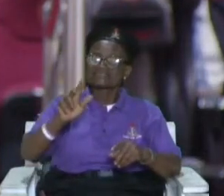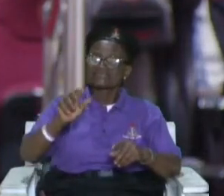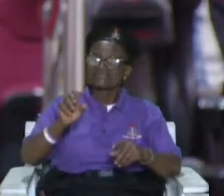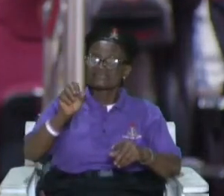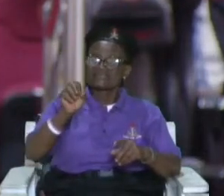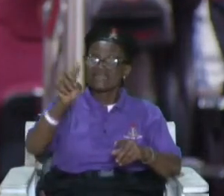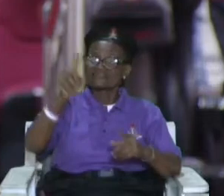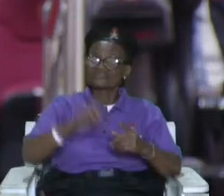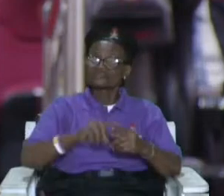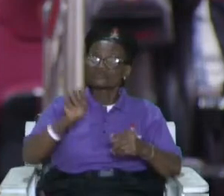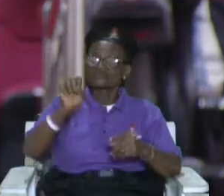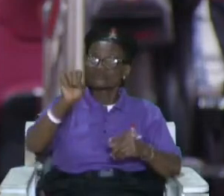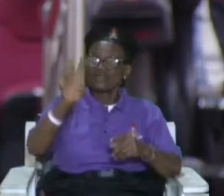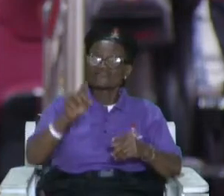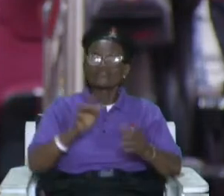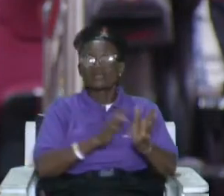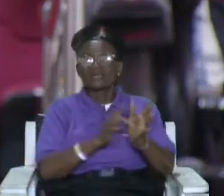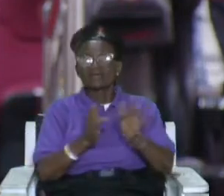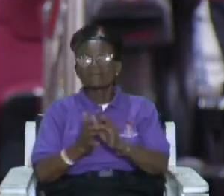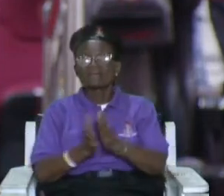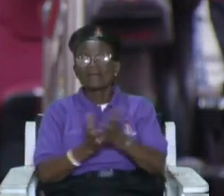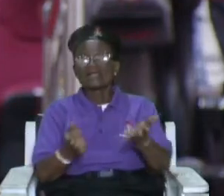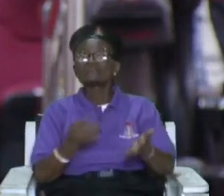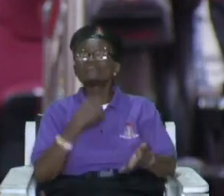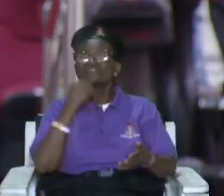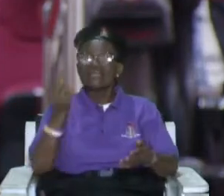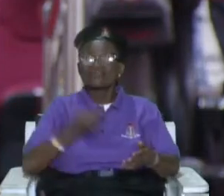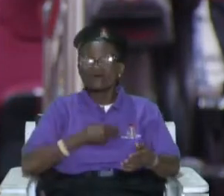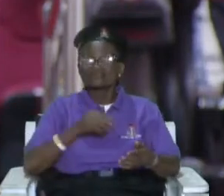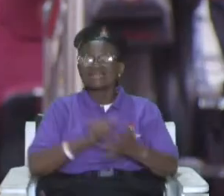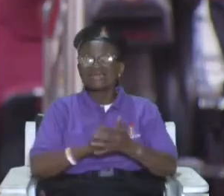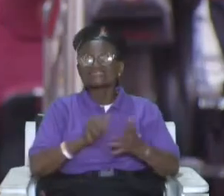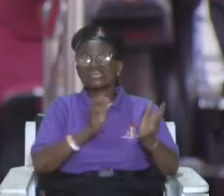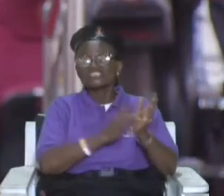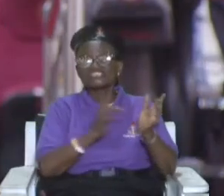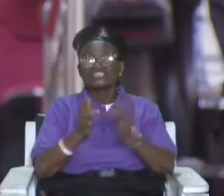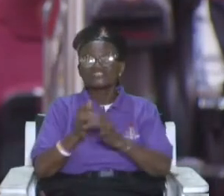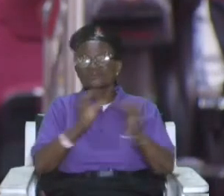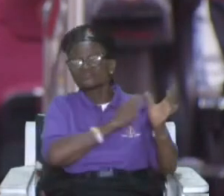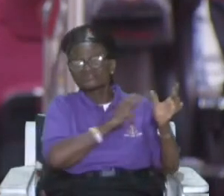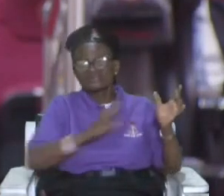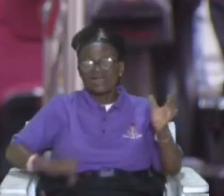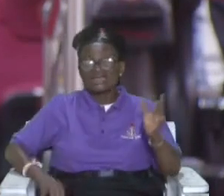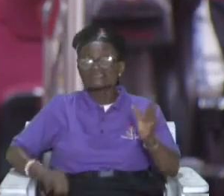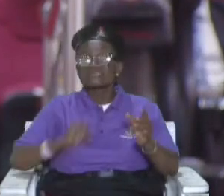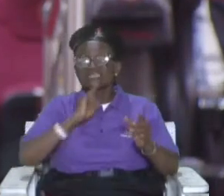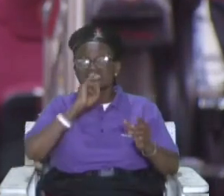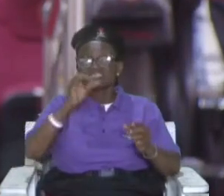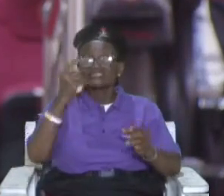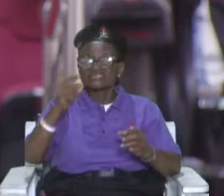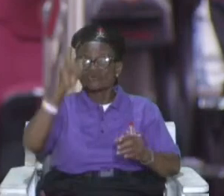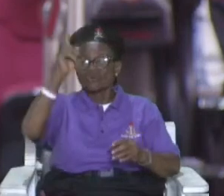Bible tells us that Jesus Christ is the one who baptizes with fire.